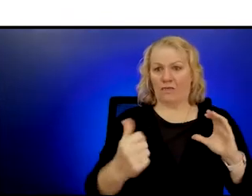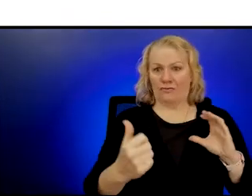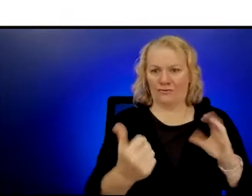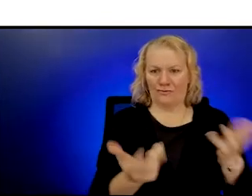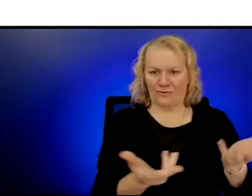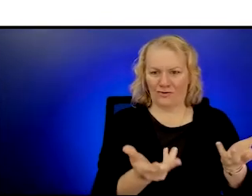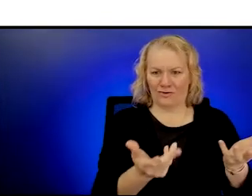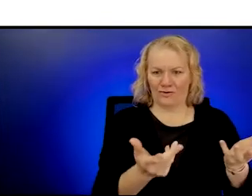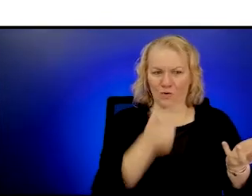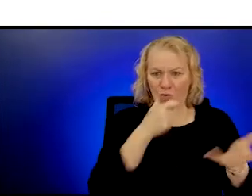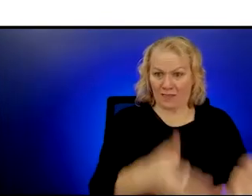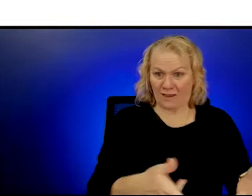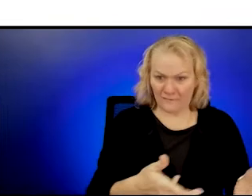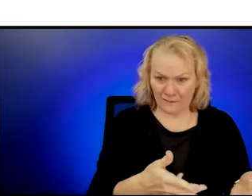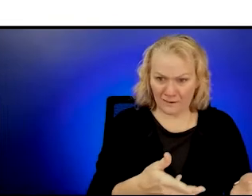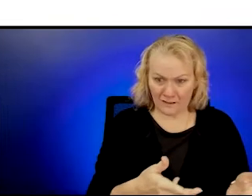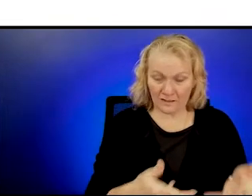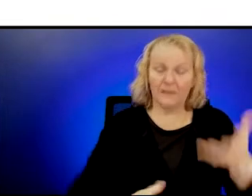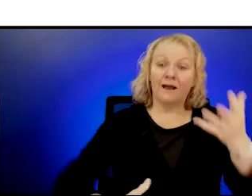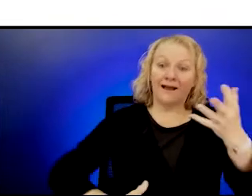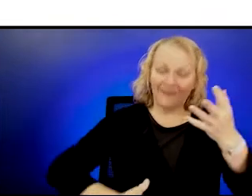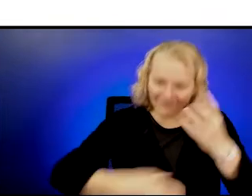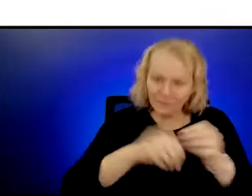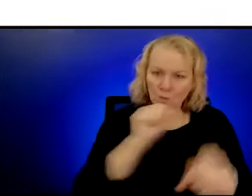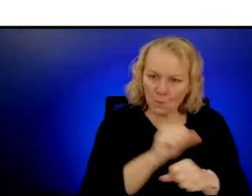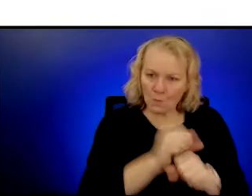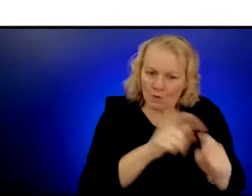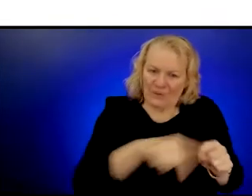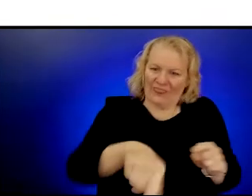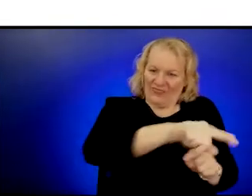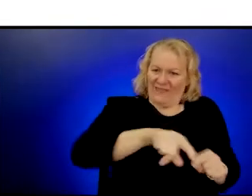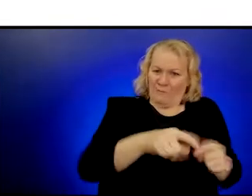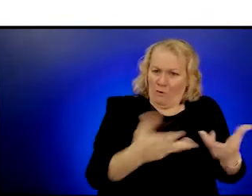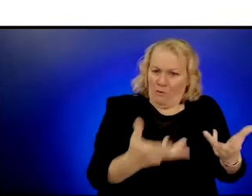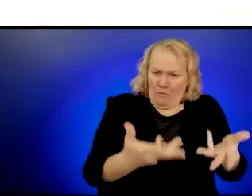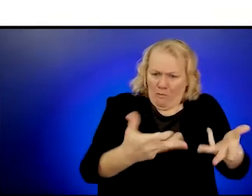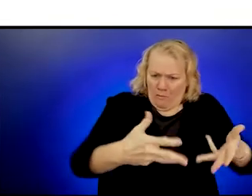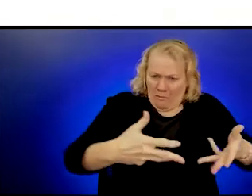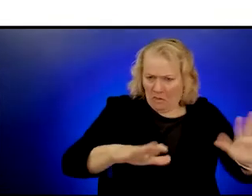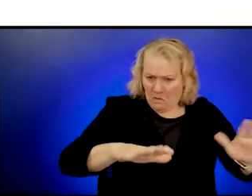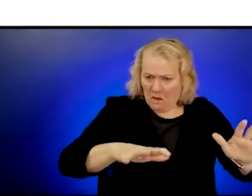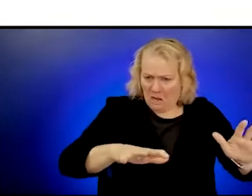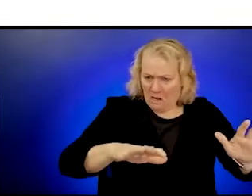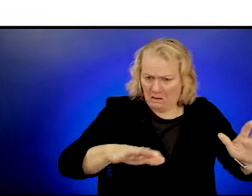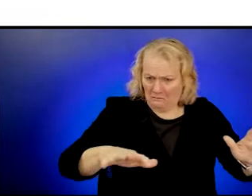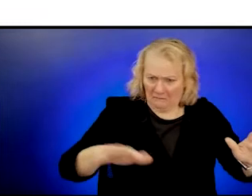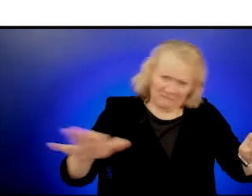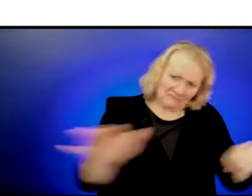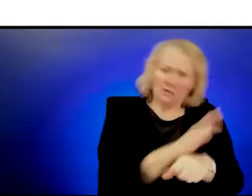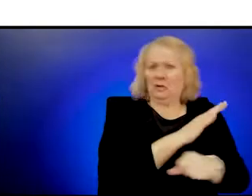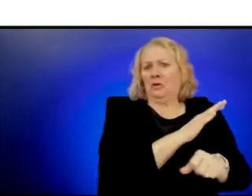they left behind, adding additional work to their already lengthy to-do lists. However, when